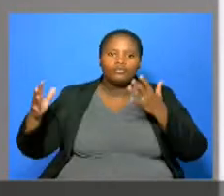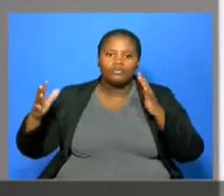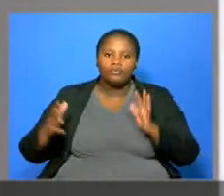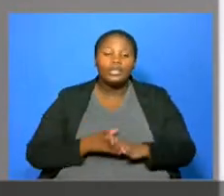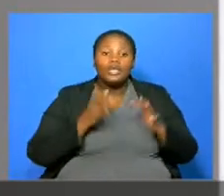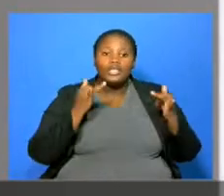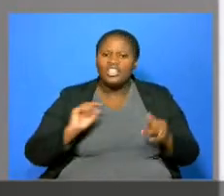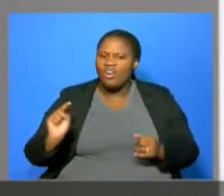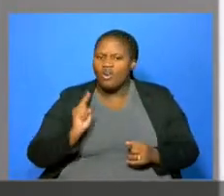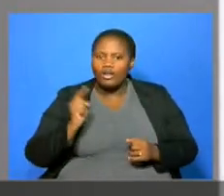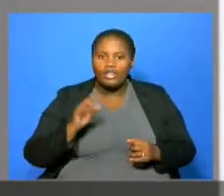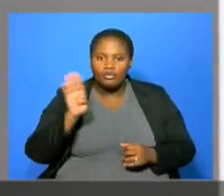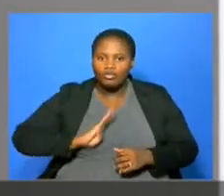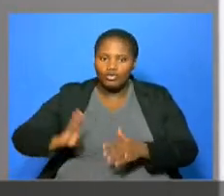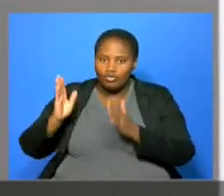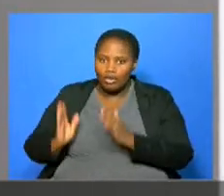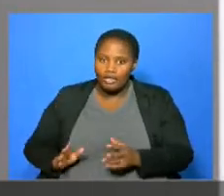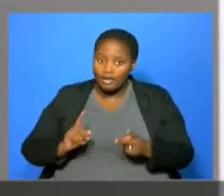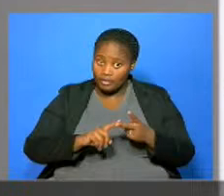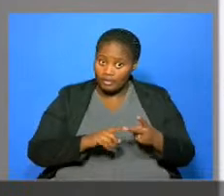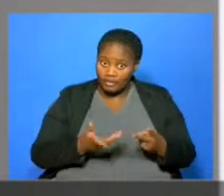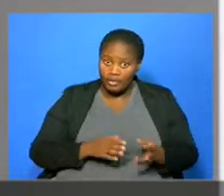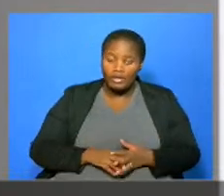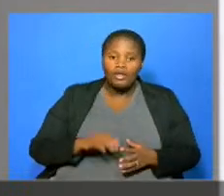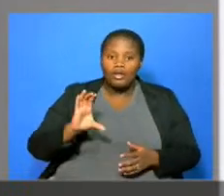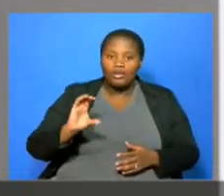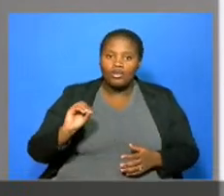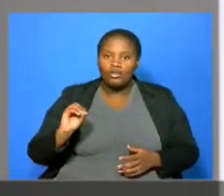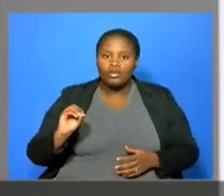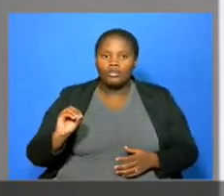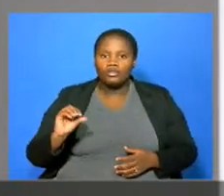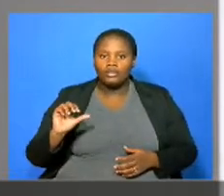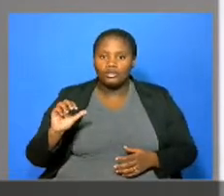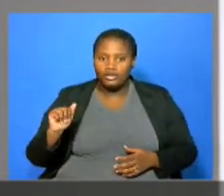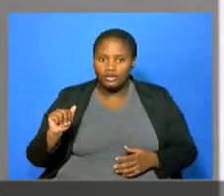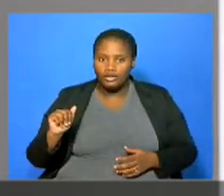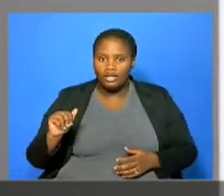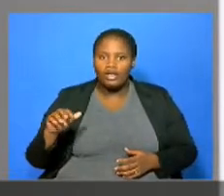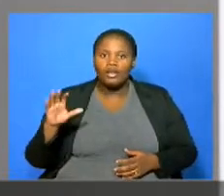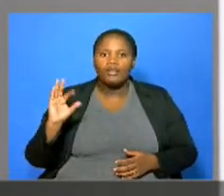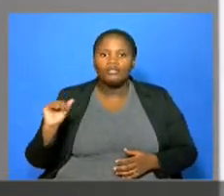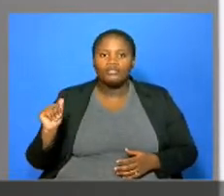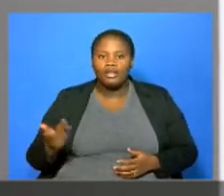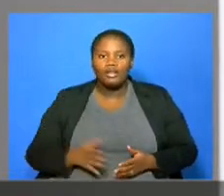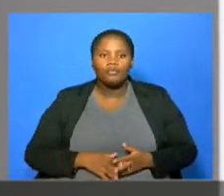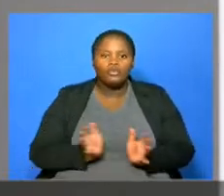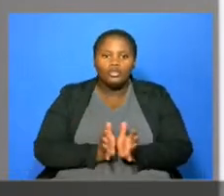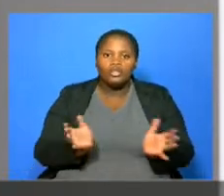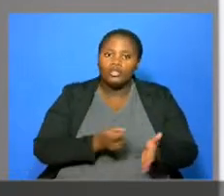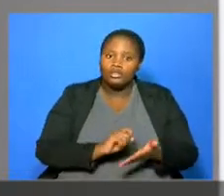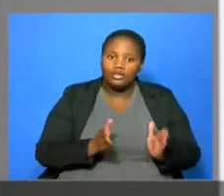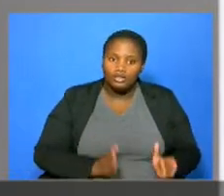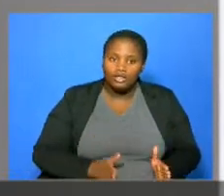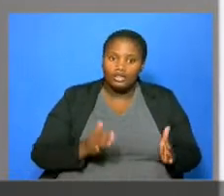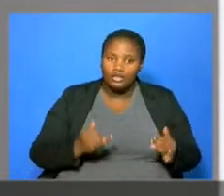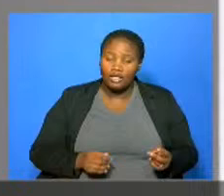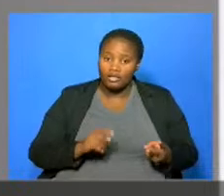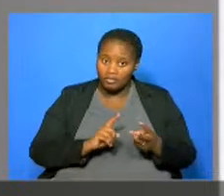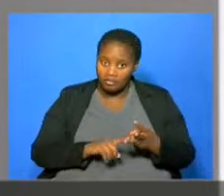The only Botswana to have been a COSAFA Secretary General, and for now the longest serving